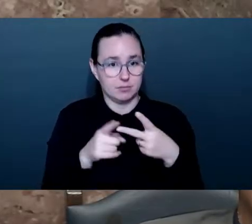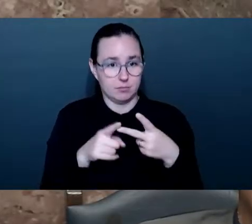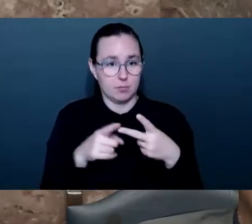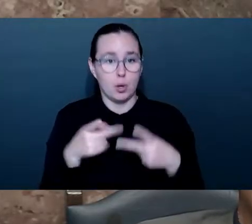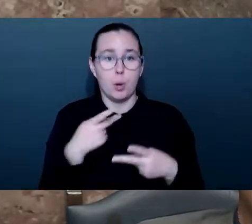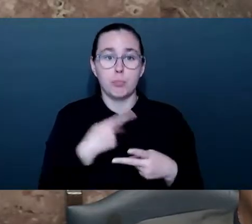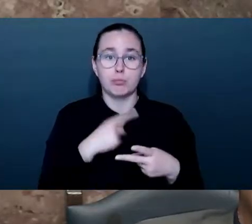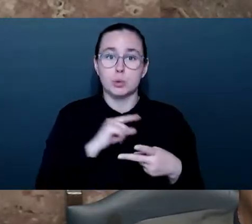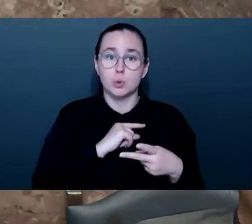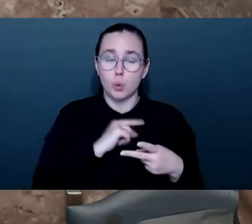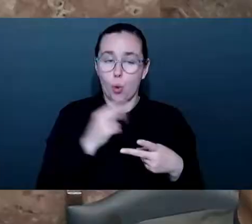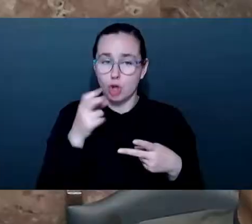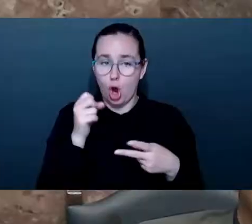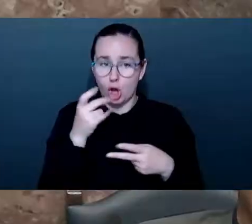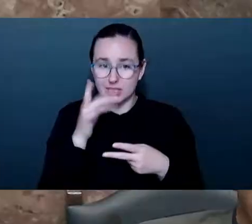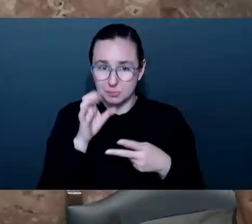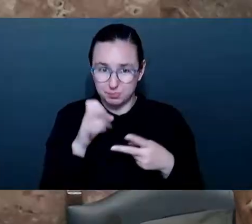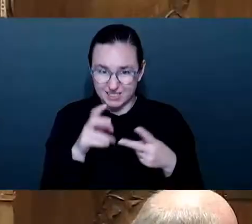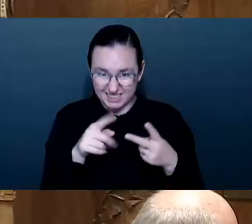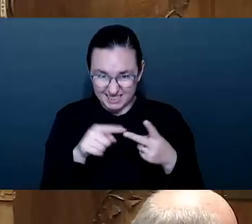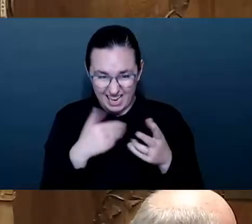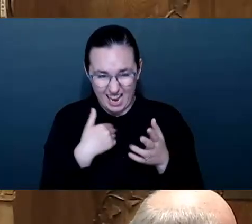Hospice.